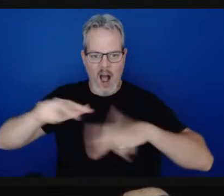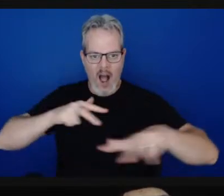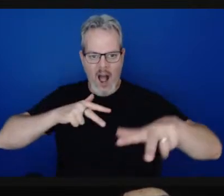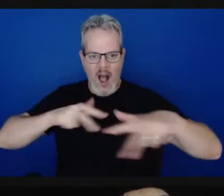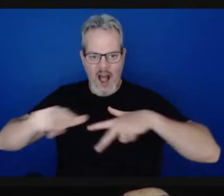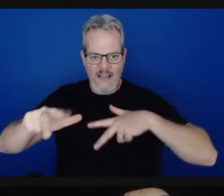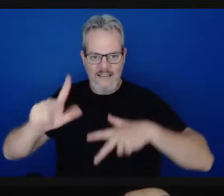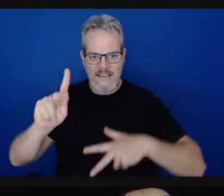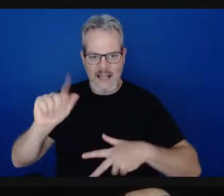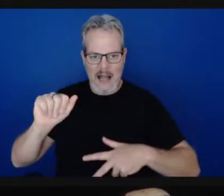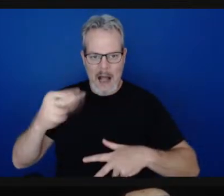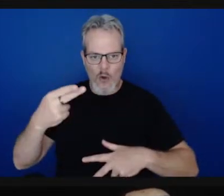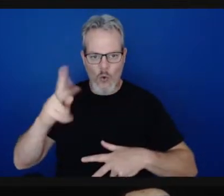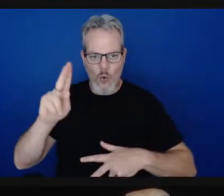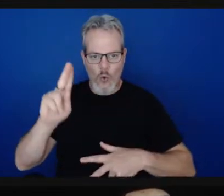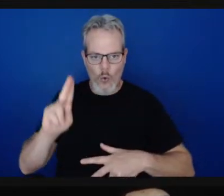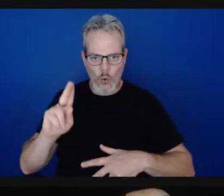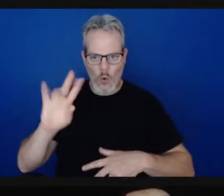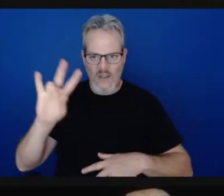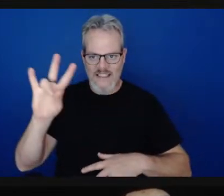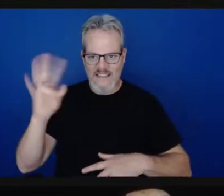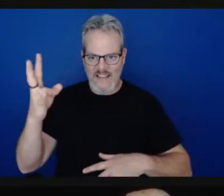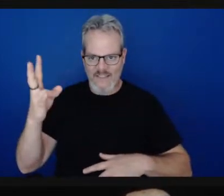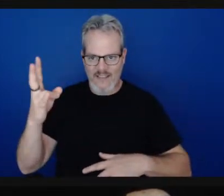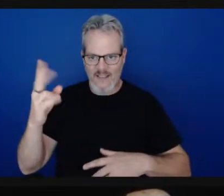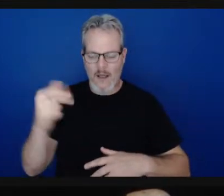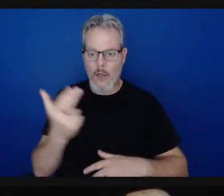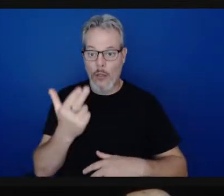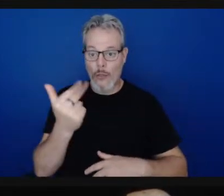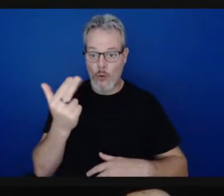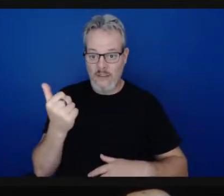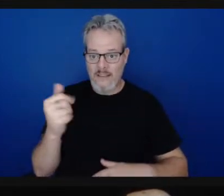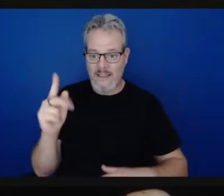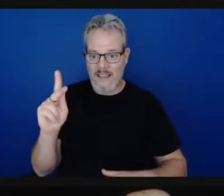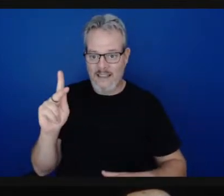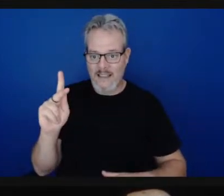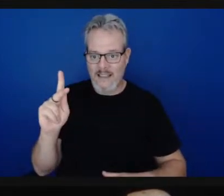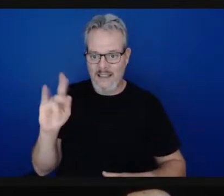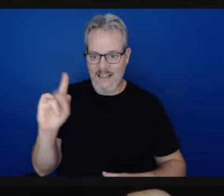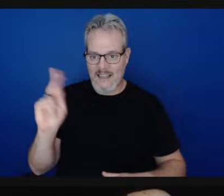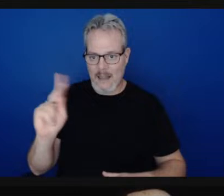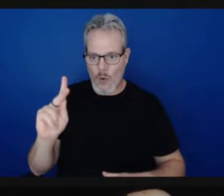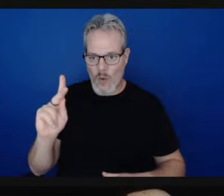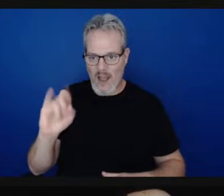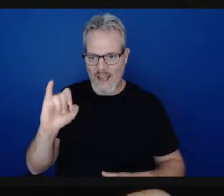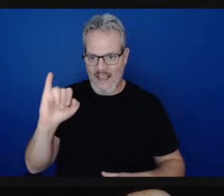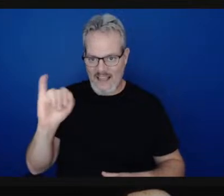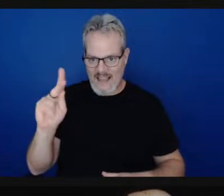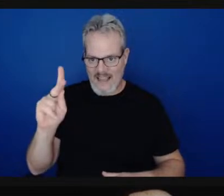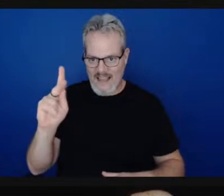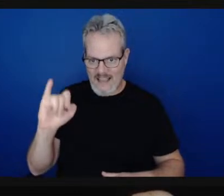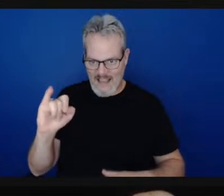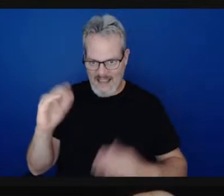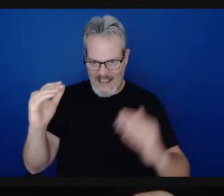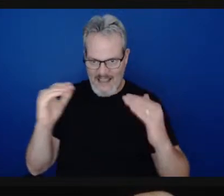Kahuku on the 7th, Kilauea Iki on the 13th, Mauna Ulu Fissure on the 20th,